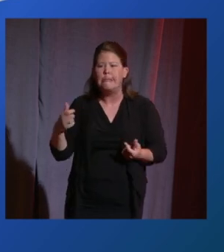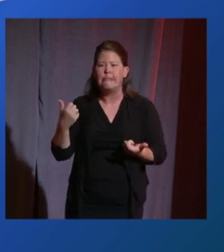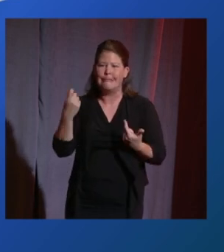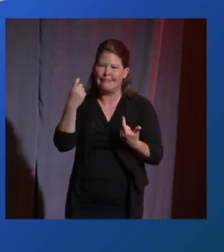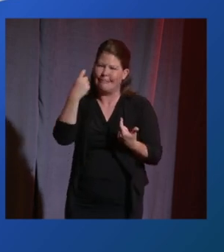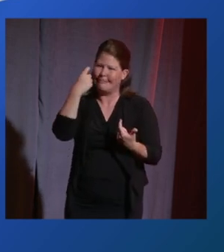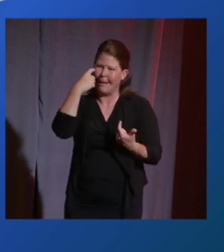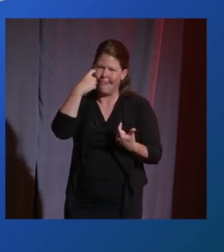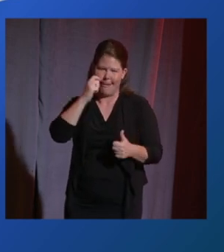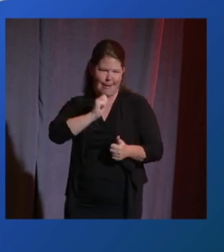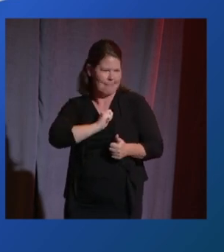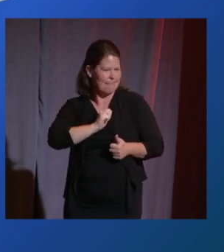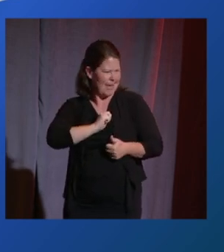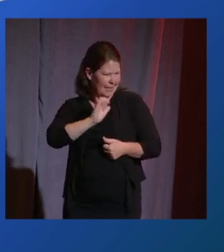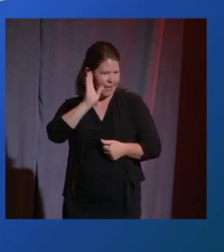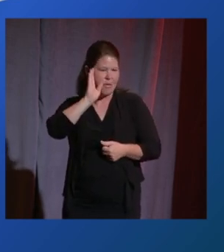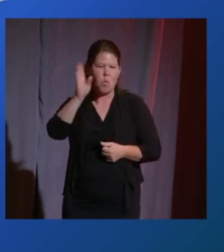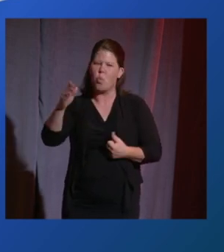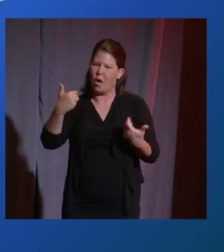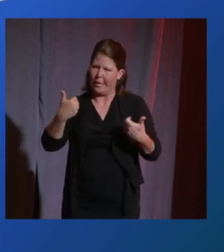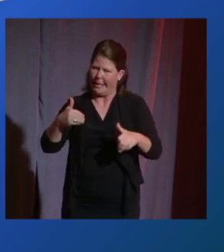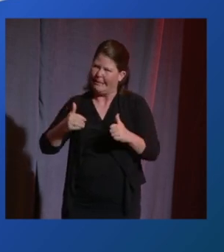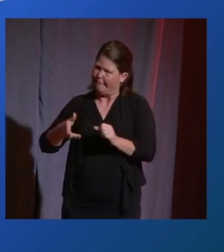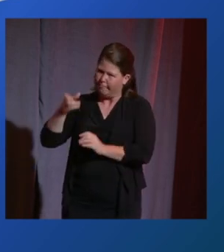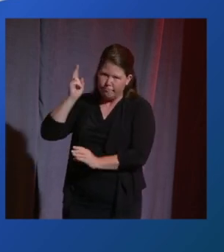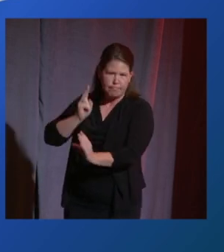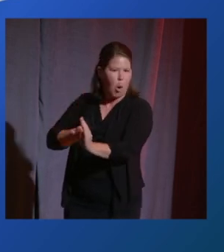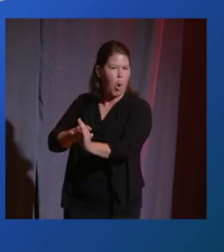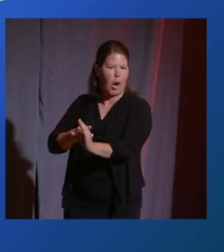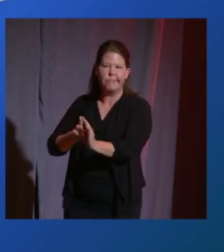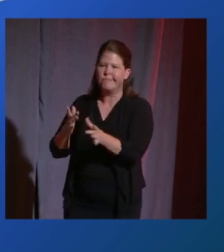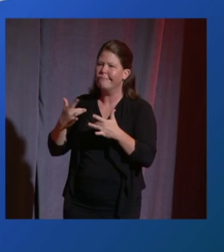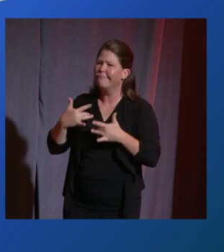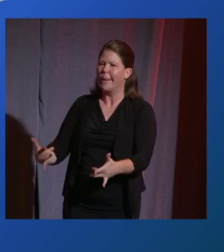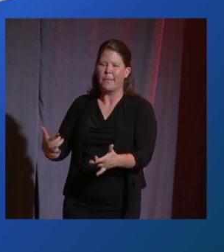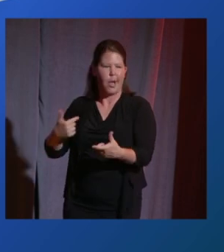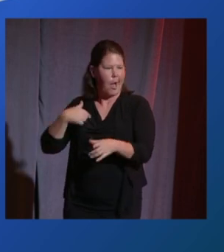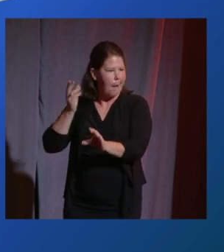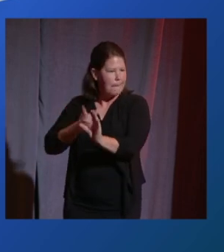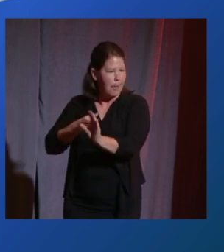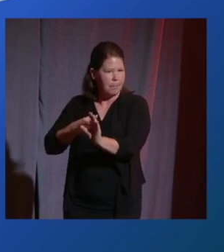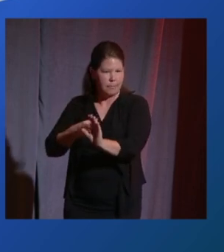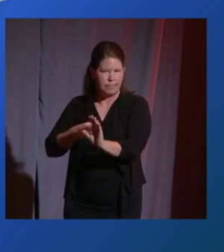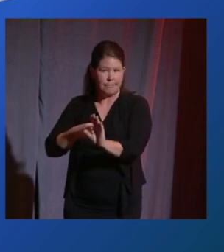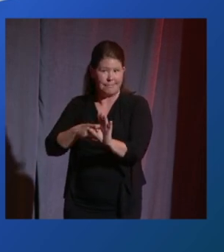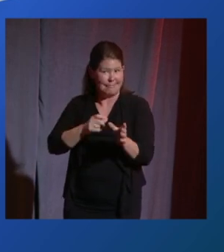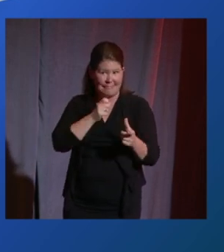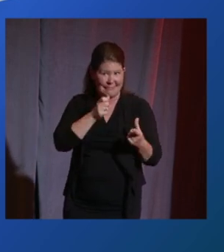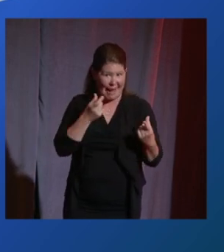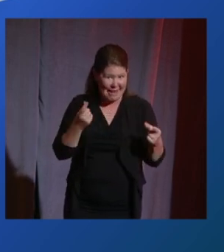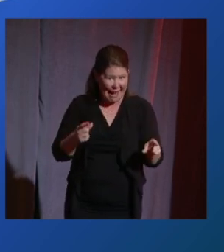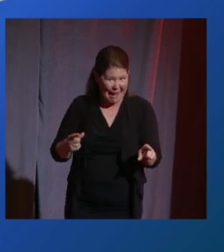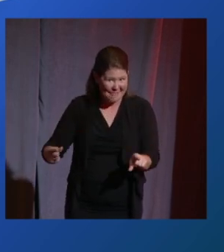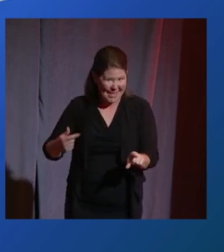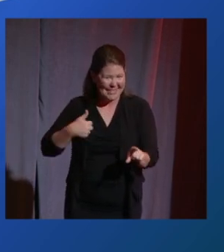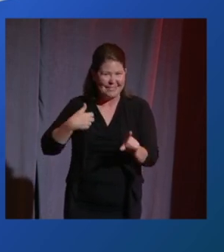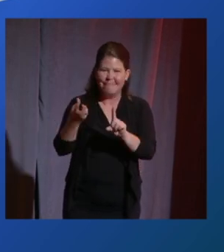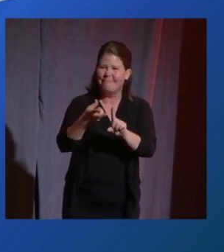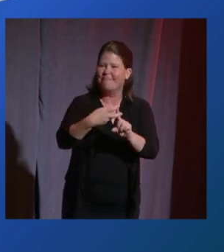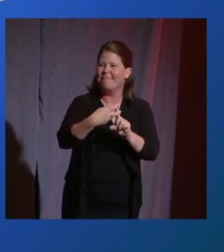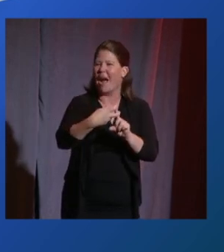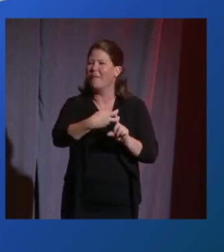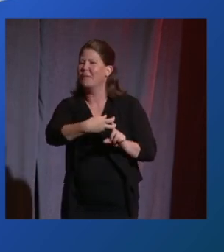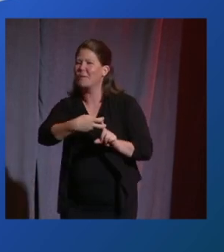cter well that didn't happen thankfully I was recruited by one of the pre predecessors to